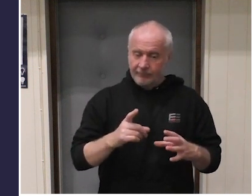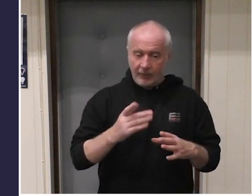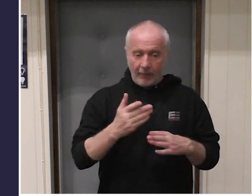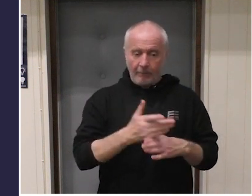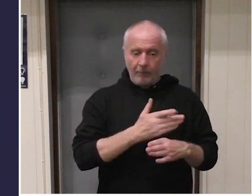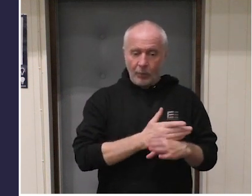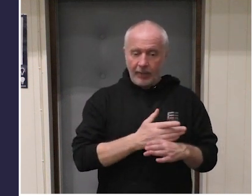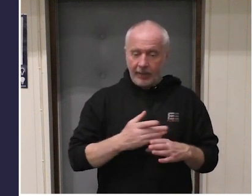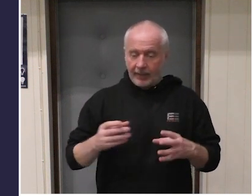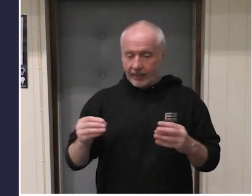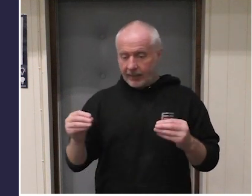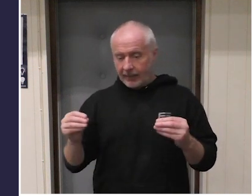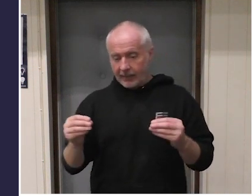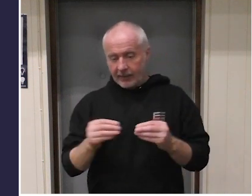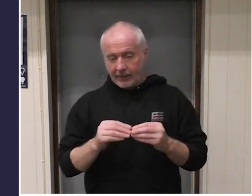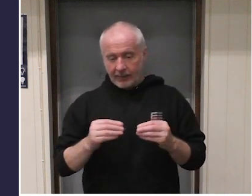on.